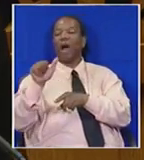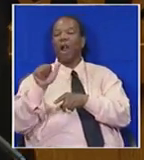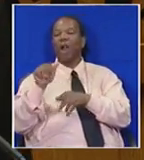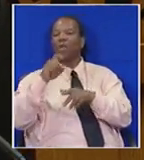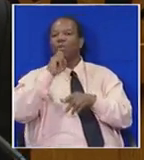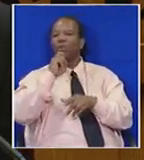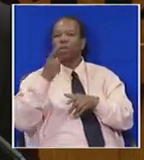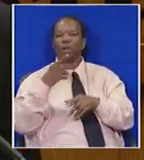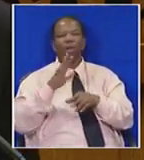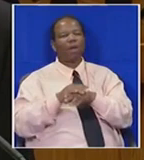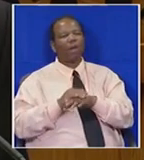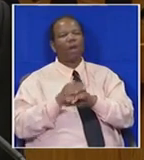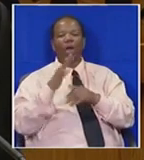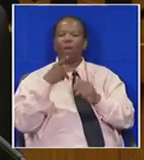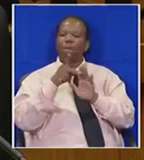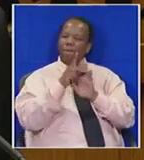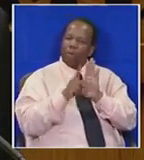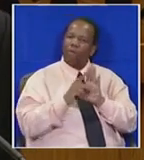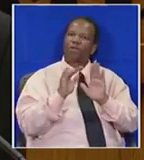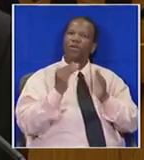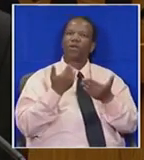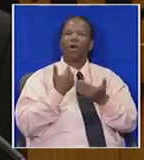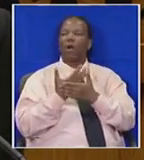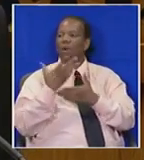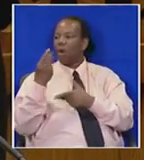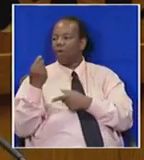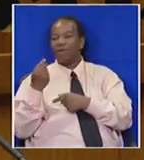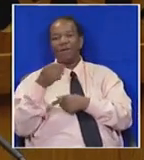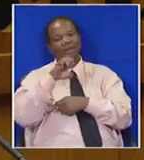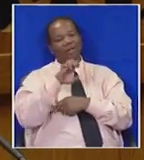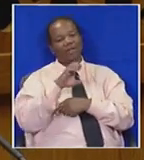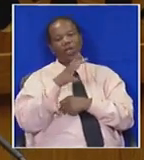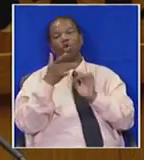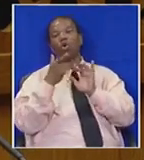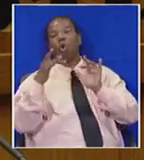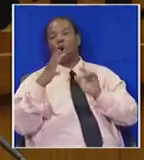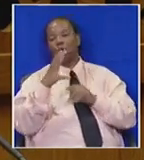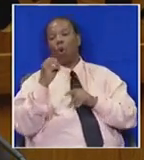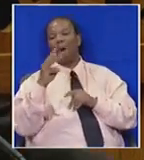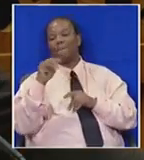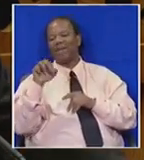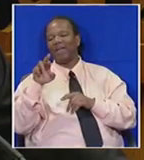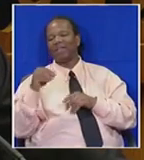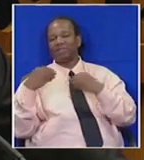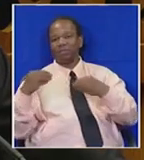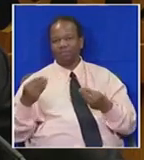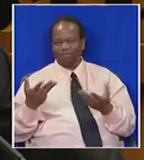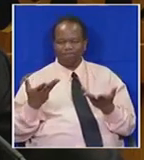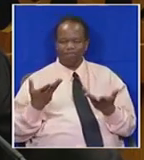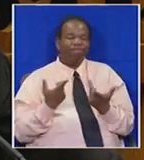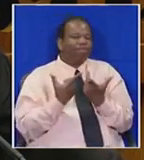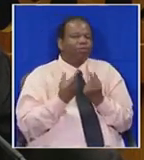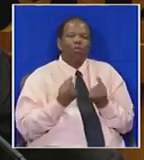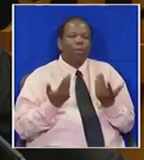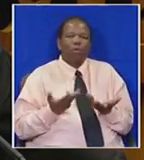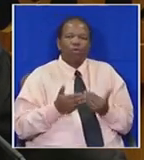conclude key policies, including the entry of cross-border e-commerce in South Africa. To drive this process